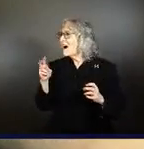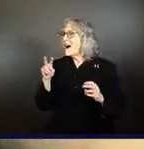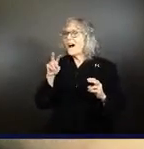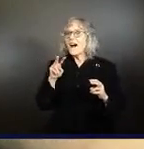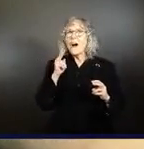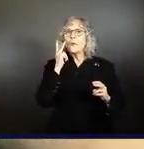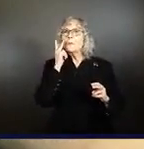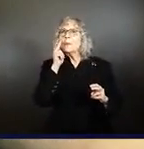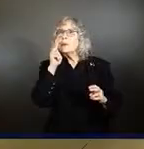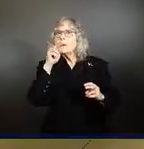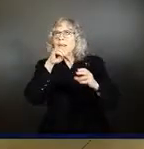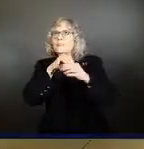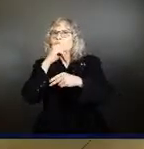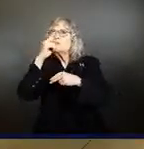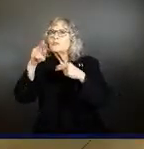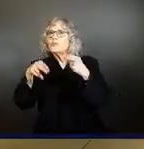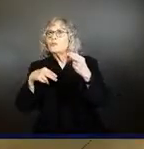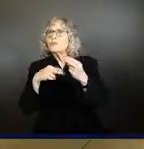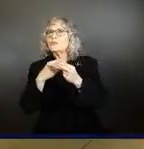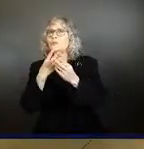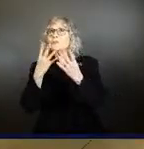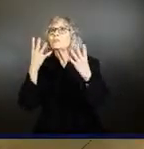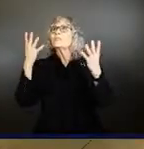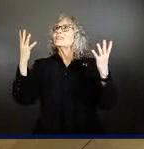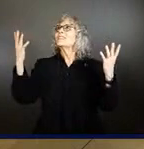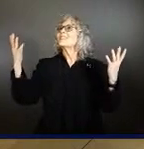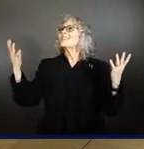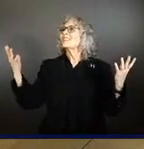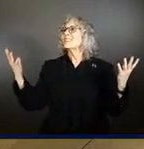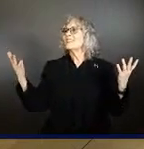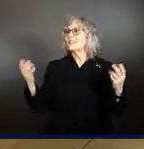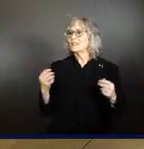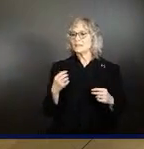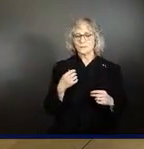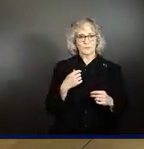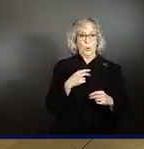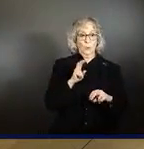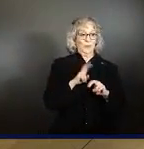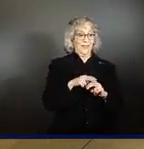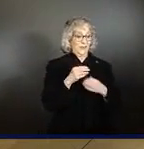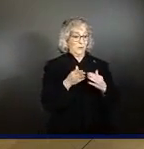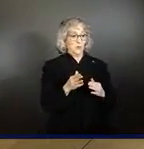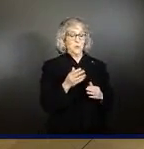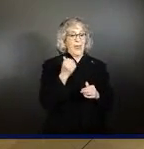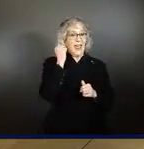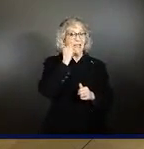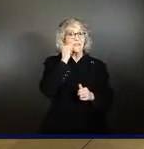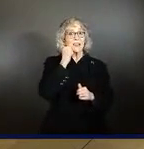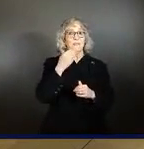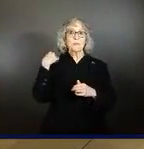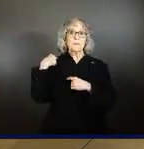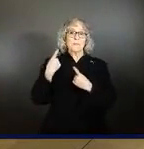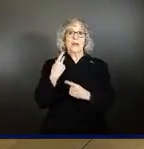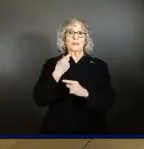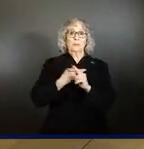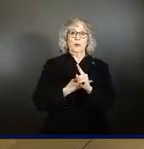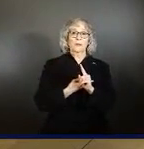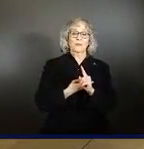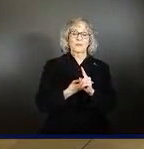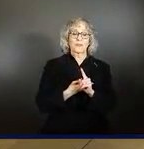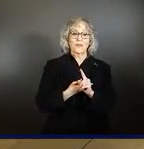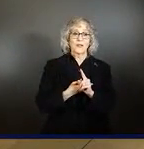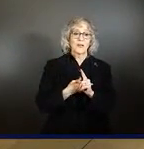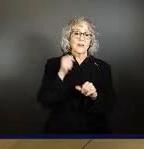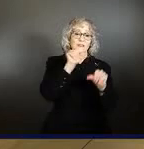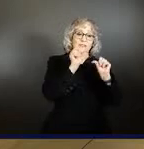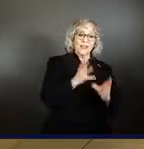universe with these pictures. It was amazing. Yeah. We sat in a room literally every day for the past month, a group of about 30 of us,